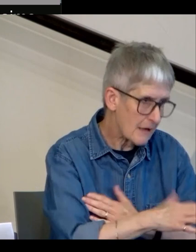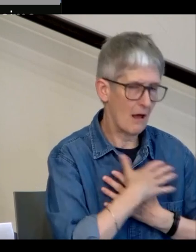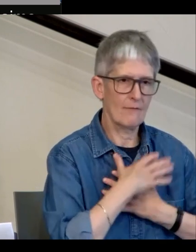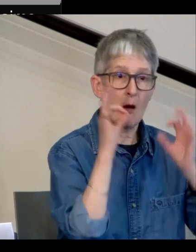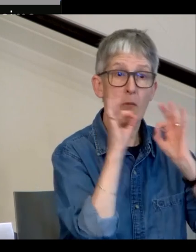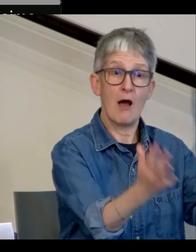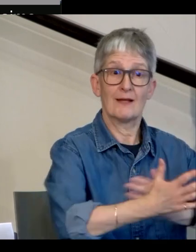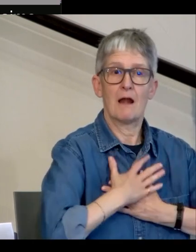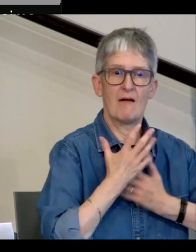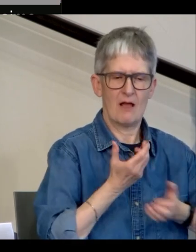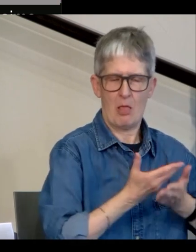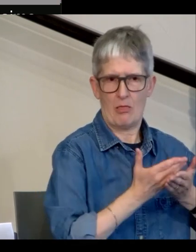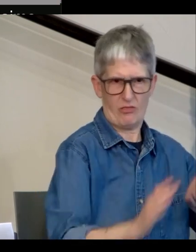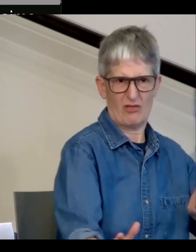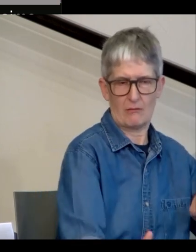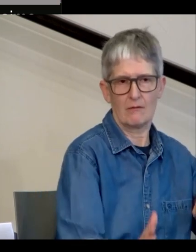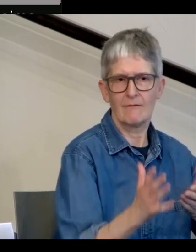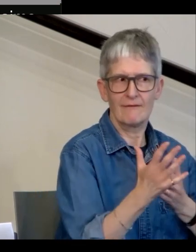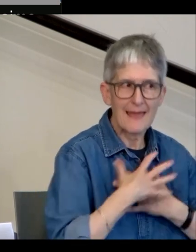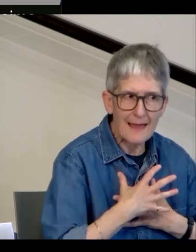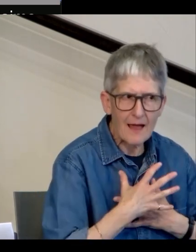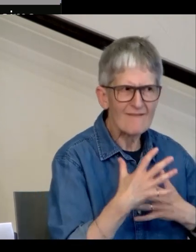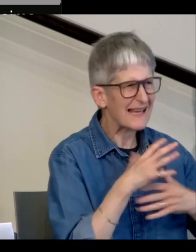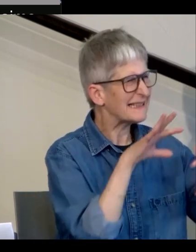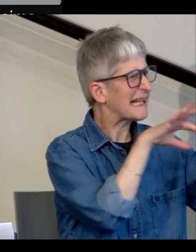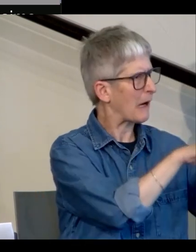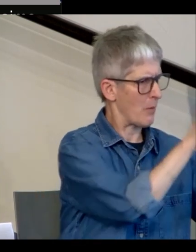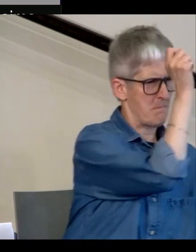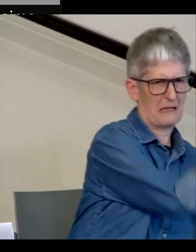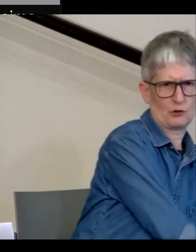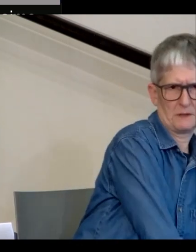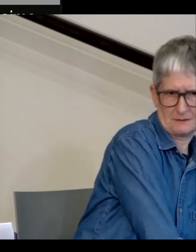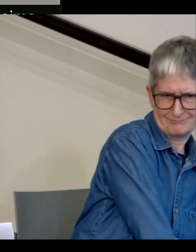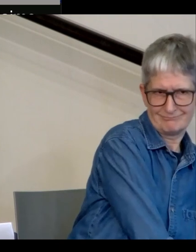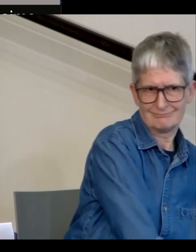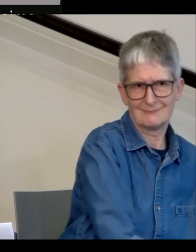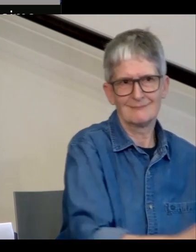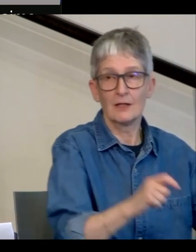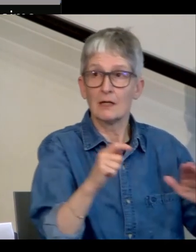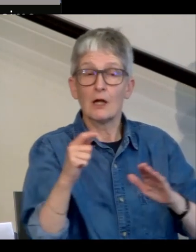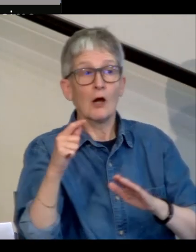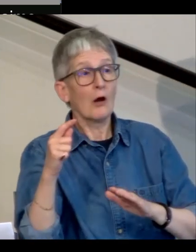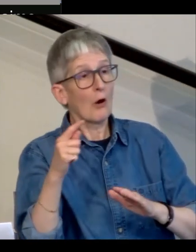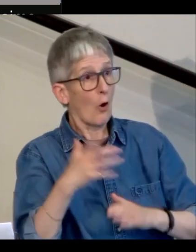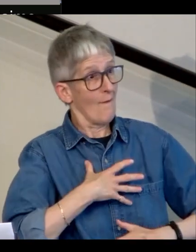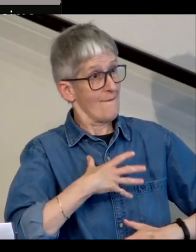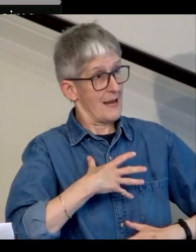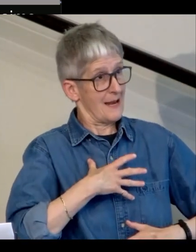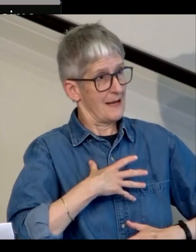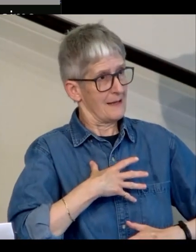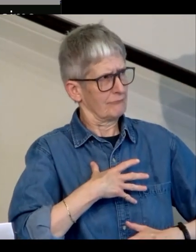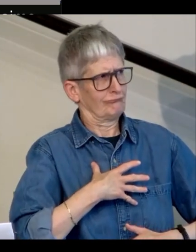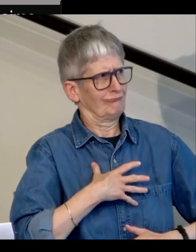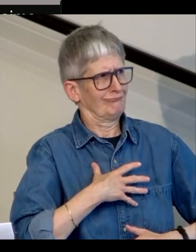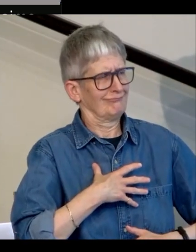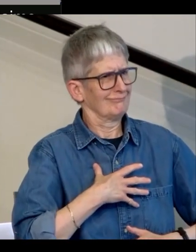love drives out fear, because fear has to do with punishment. The one who fears is not